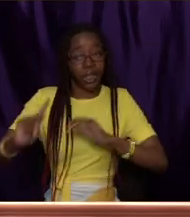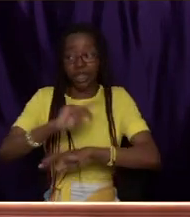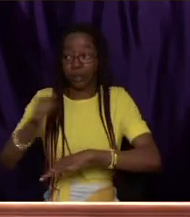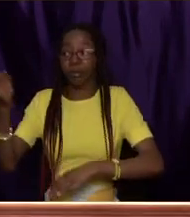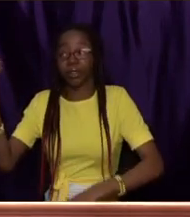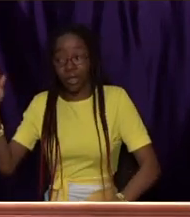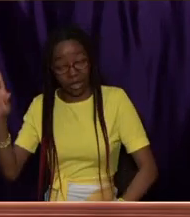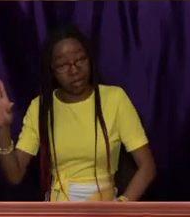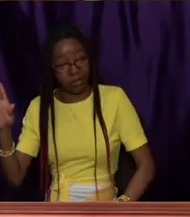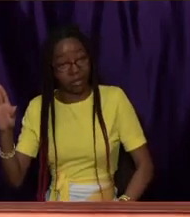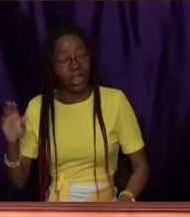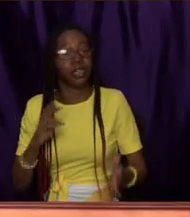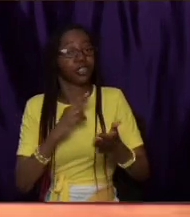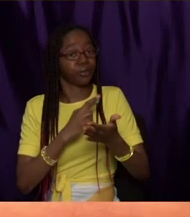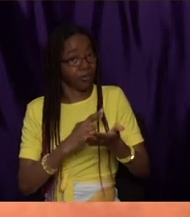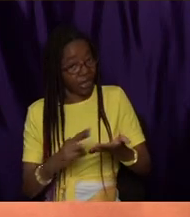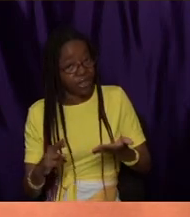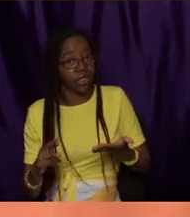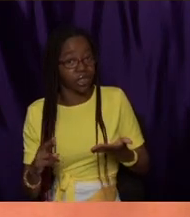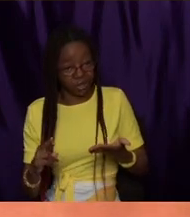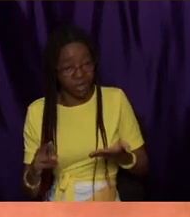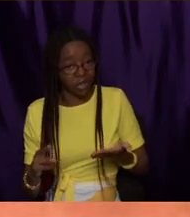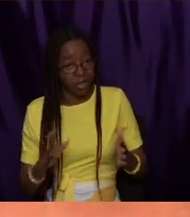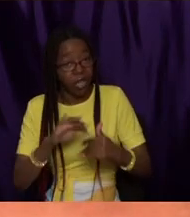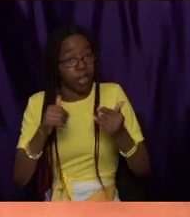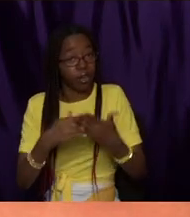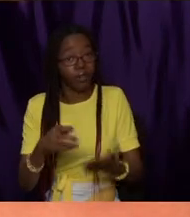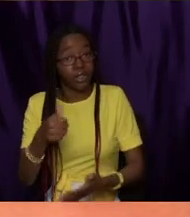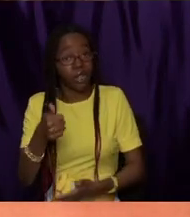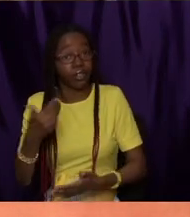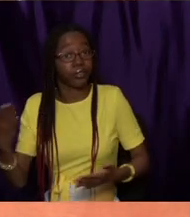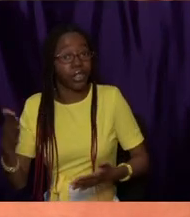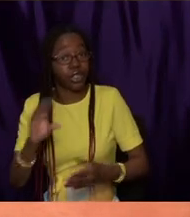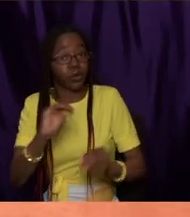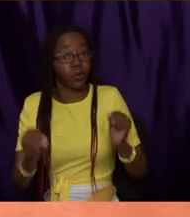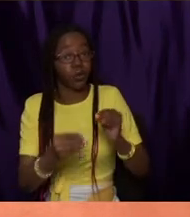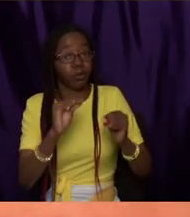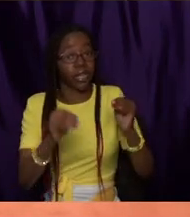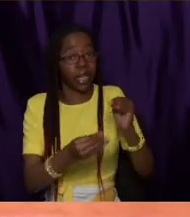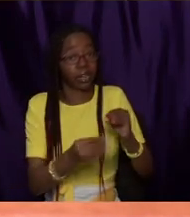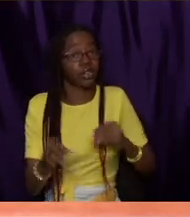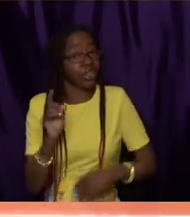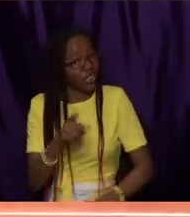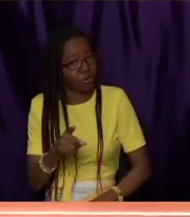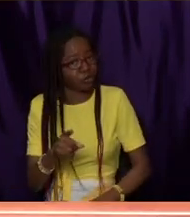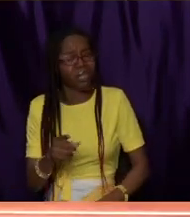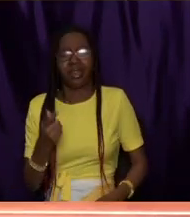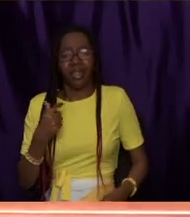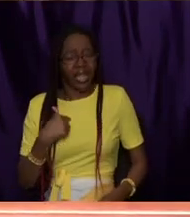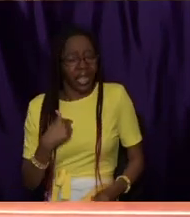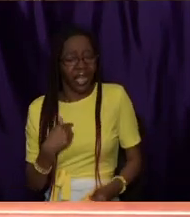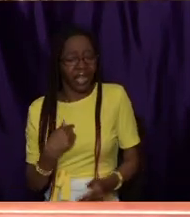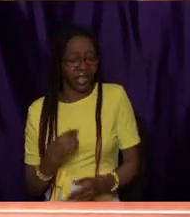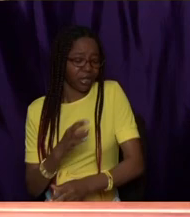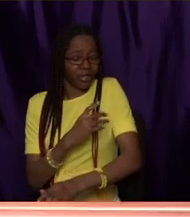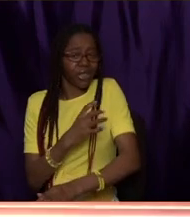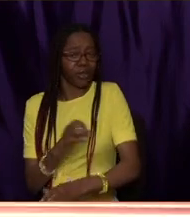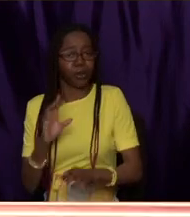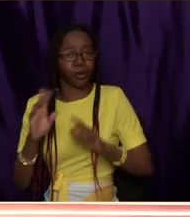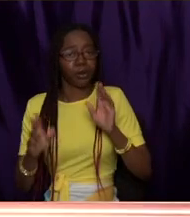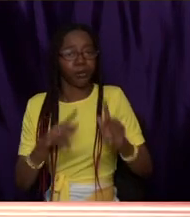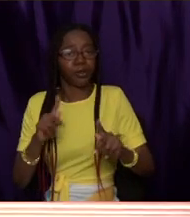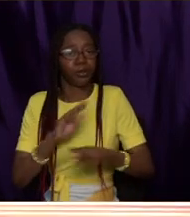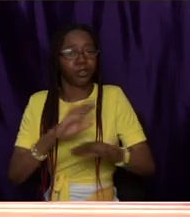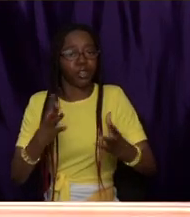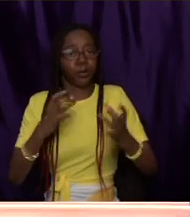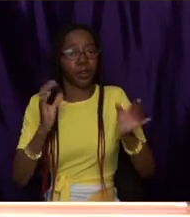God and his righteousness, and all these other things will be added unto you. I get tickled that folks don't want to praise